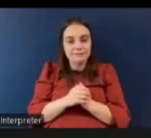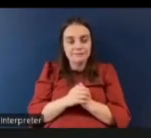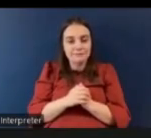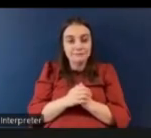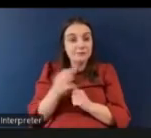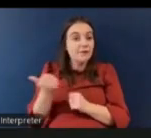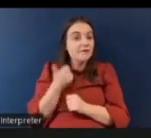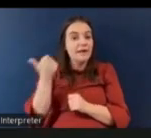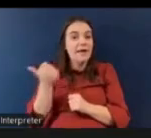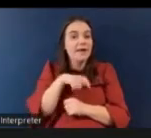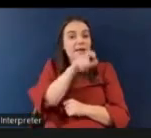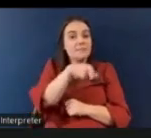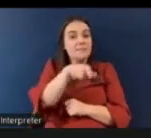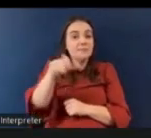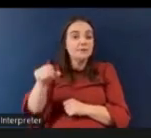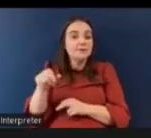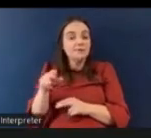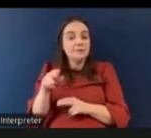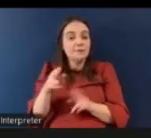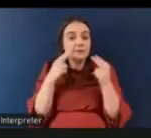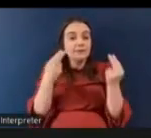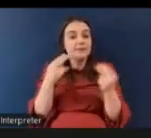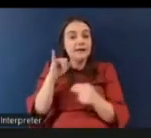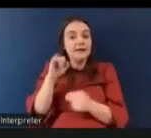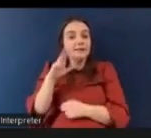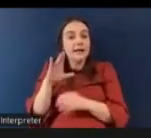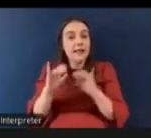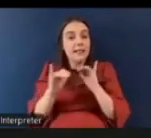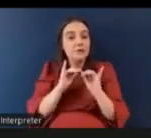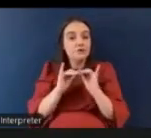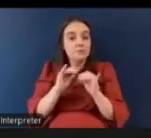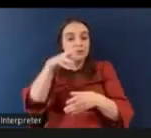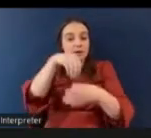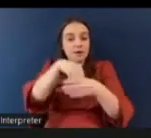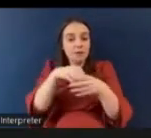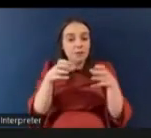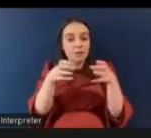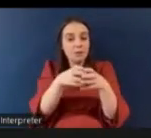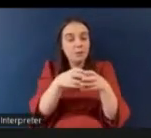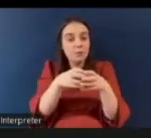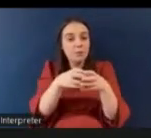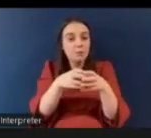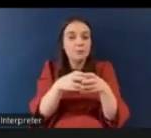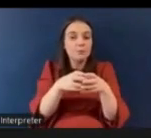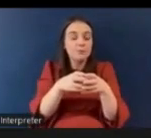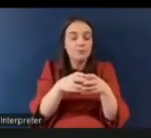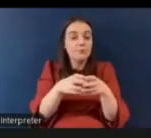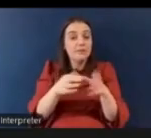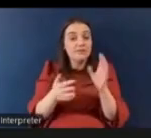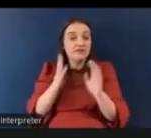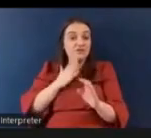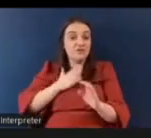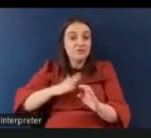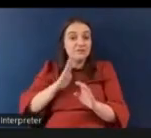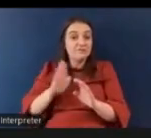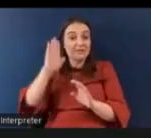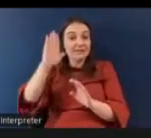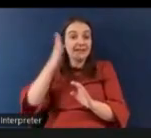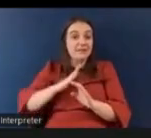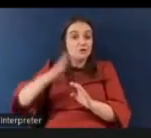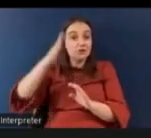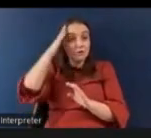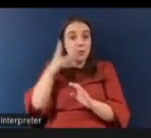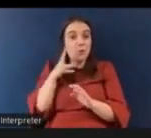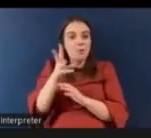breakout room, if you could use the raise hand function on Zoom, just so that we're able to kind of identify you quickly.